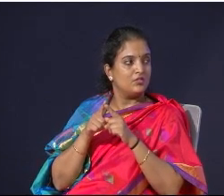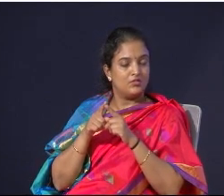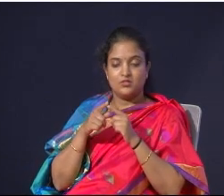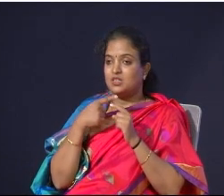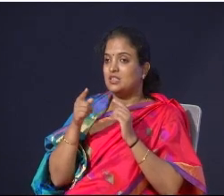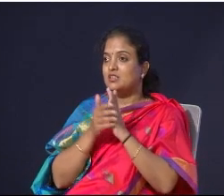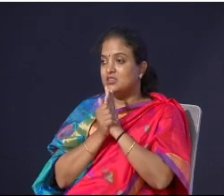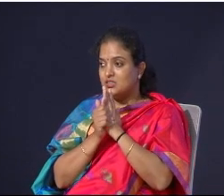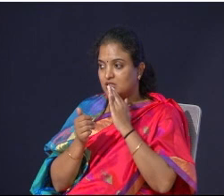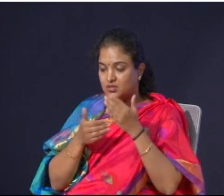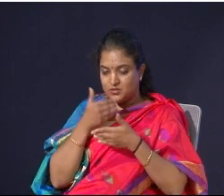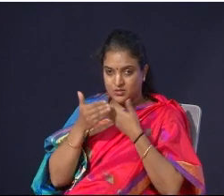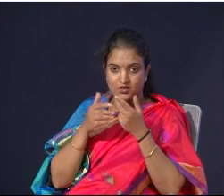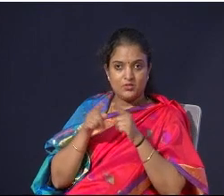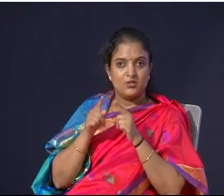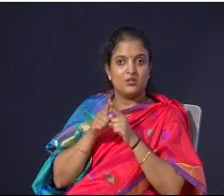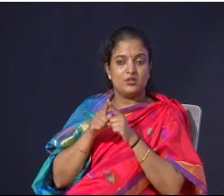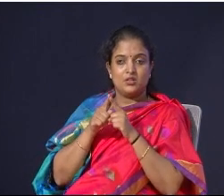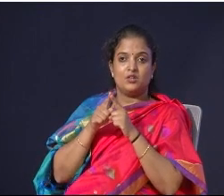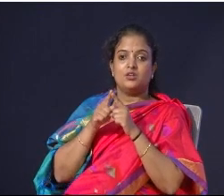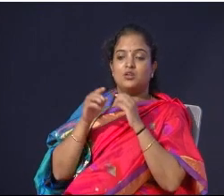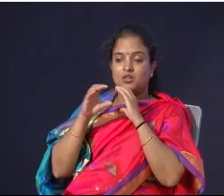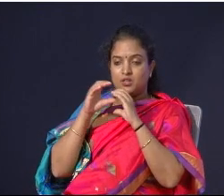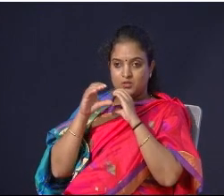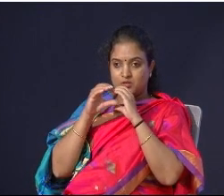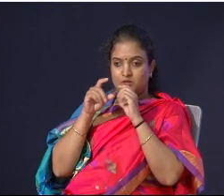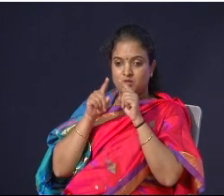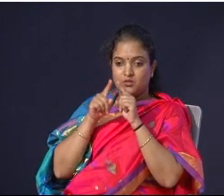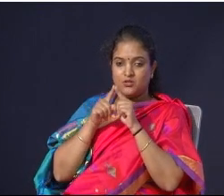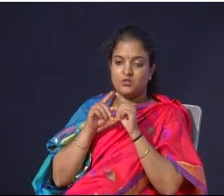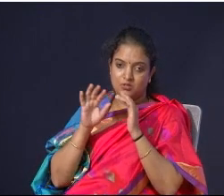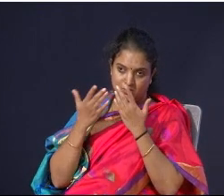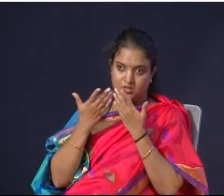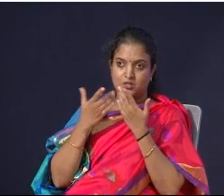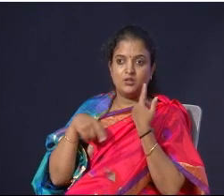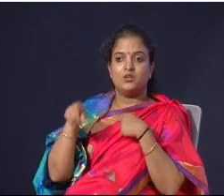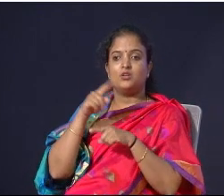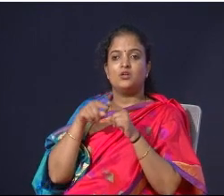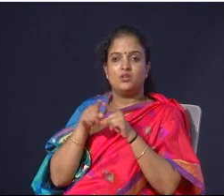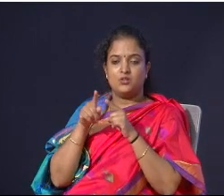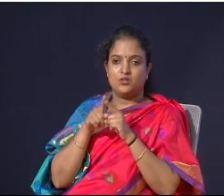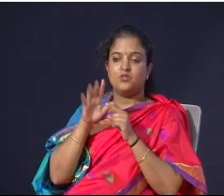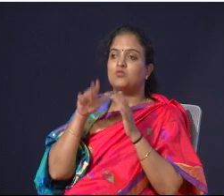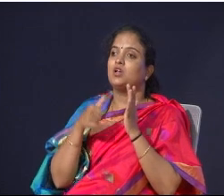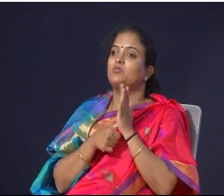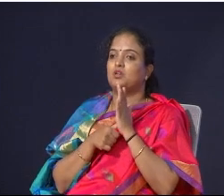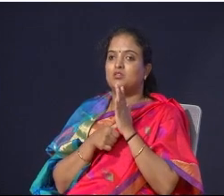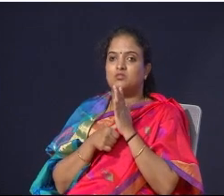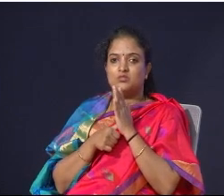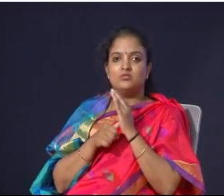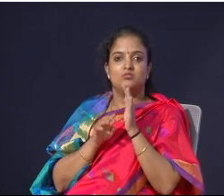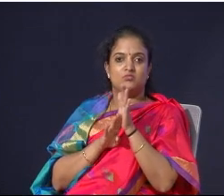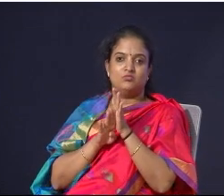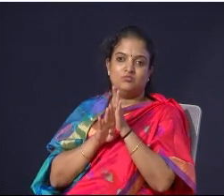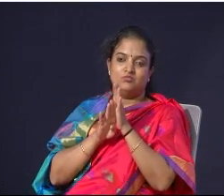skills, and pre-communication skills. She started learning with whatever residual vision she had because she was only 5 months old. Slowly she